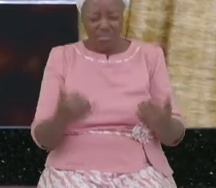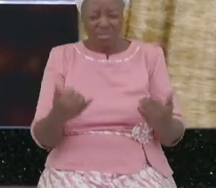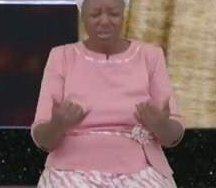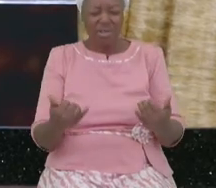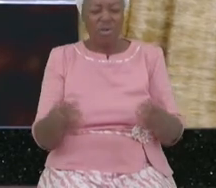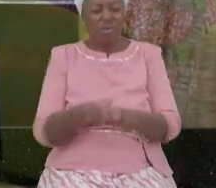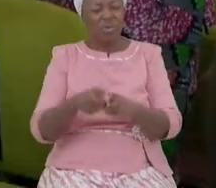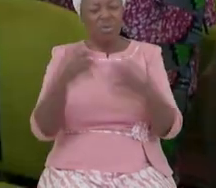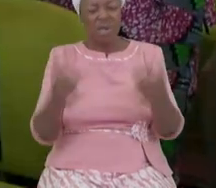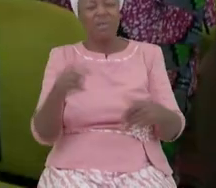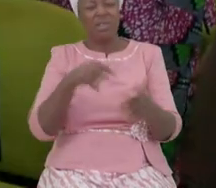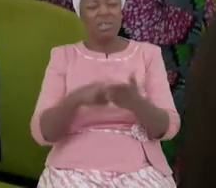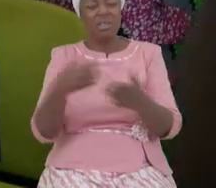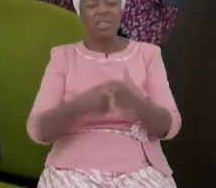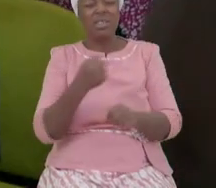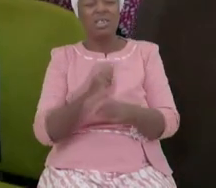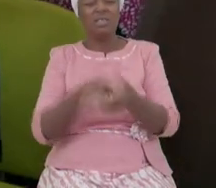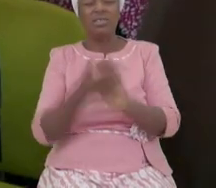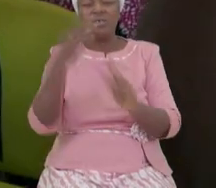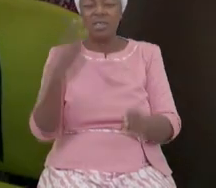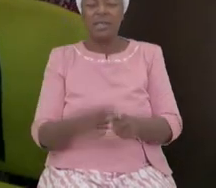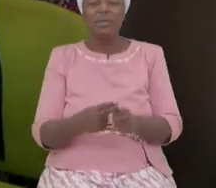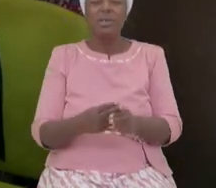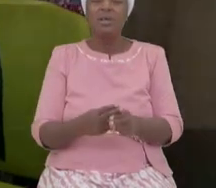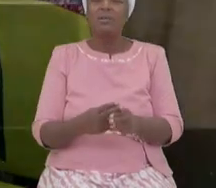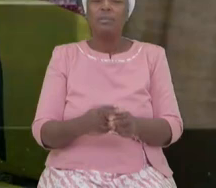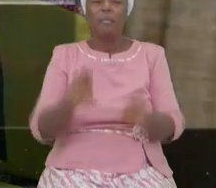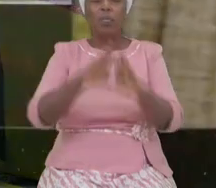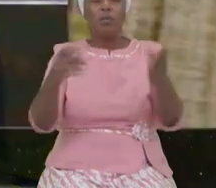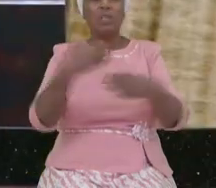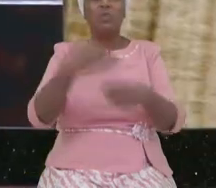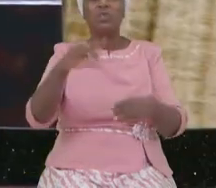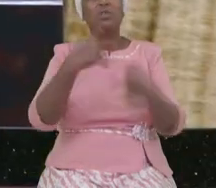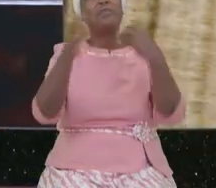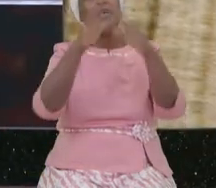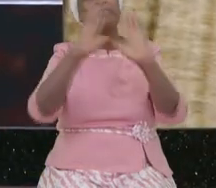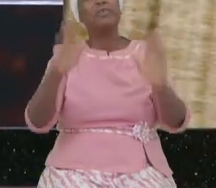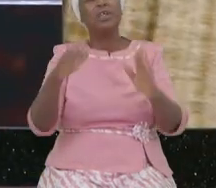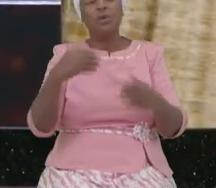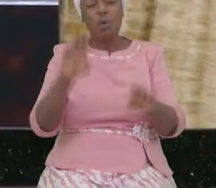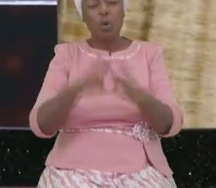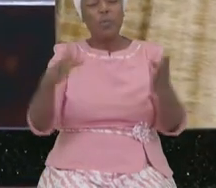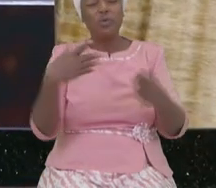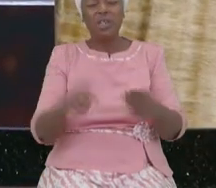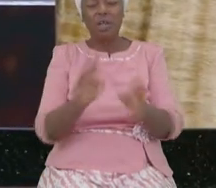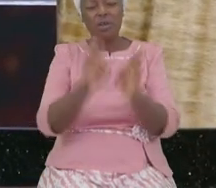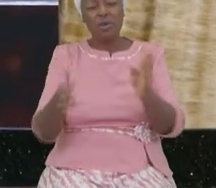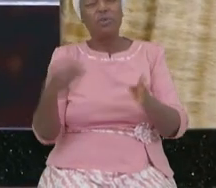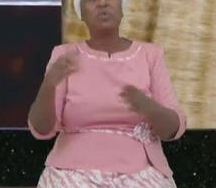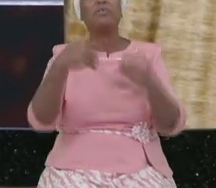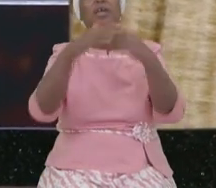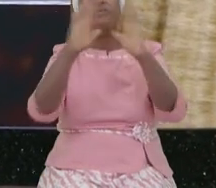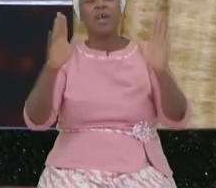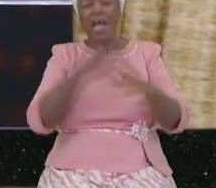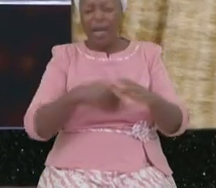in Jesus' name. Open the windows of heaven. Open the doors of heaven